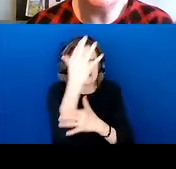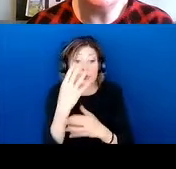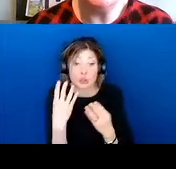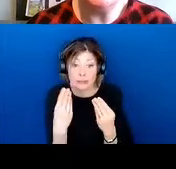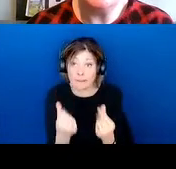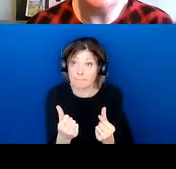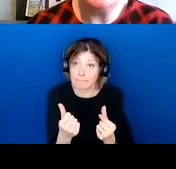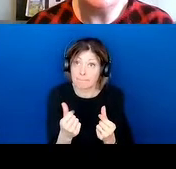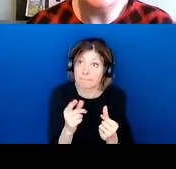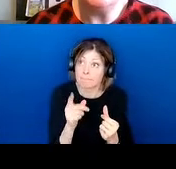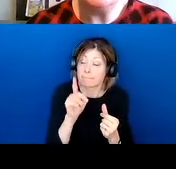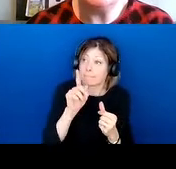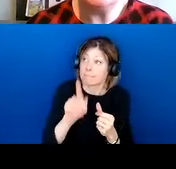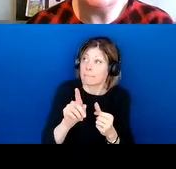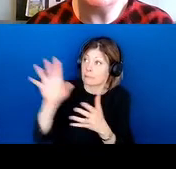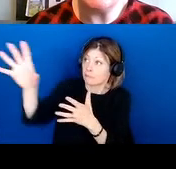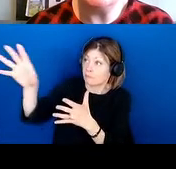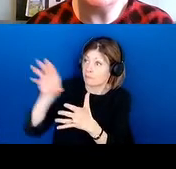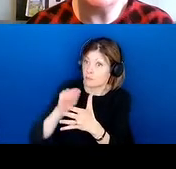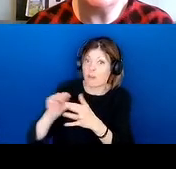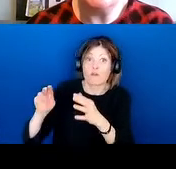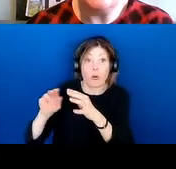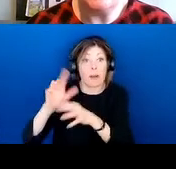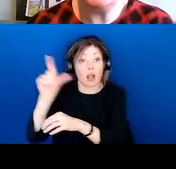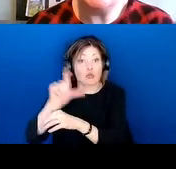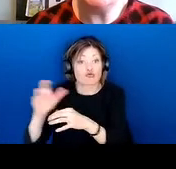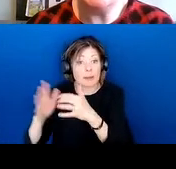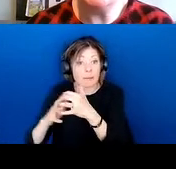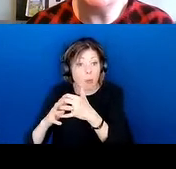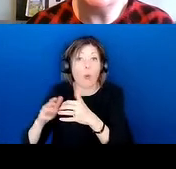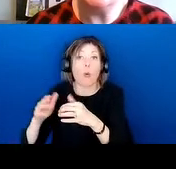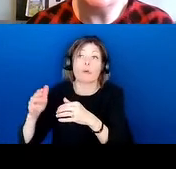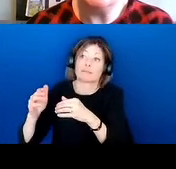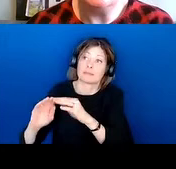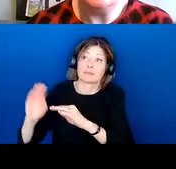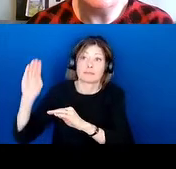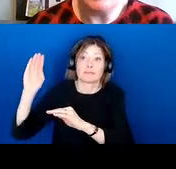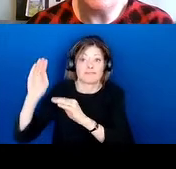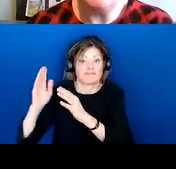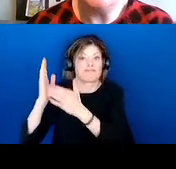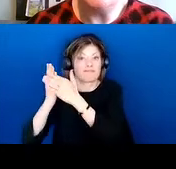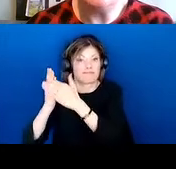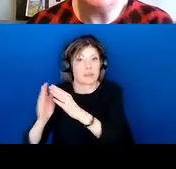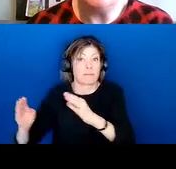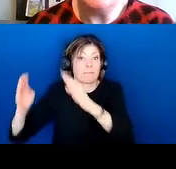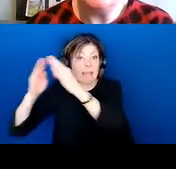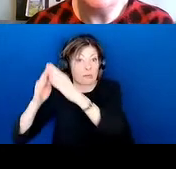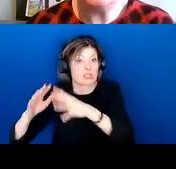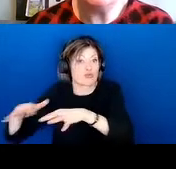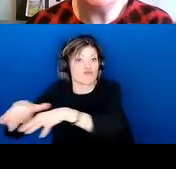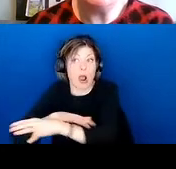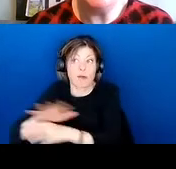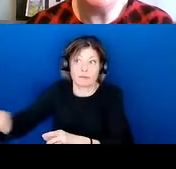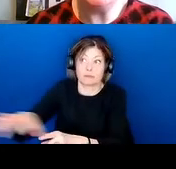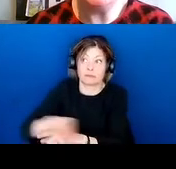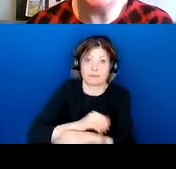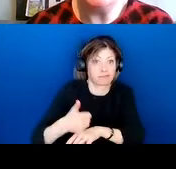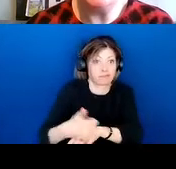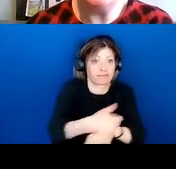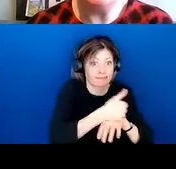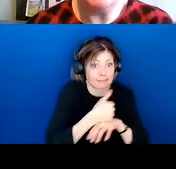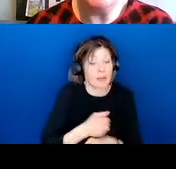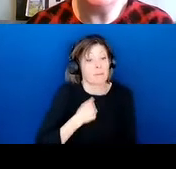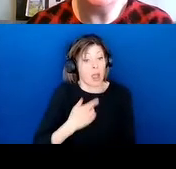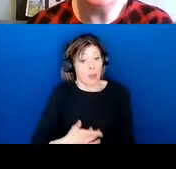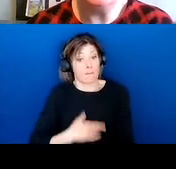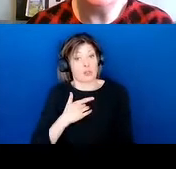country. Mr. Charles Hamilton at Painshill, in my opinion, has given a perfect example